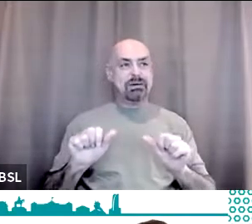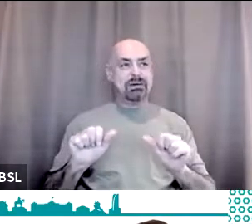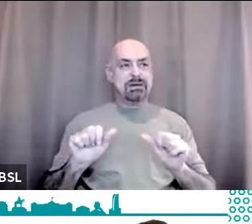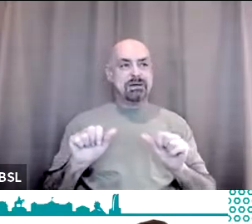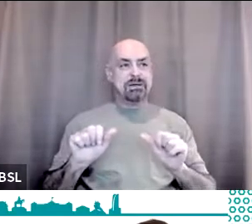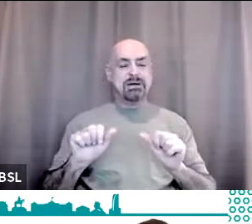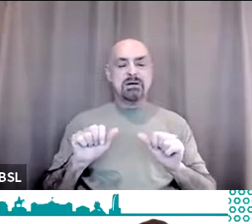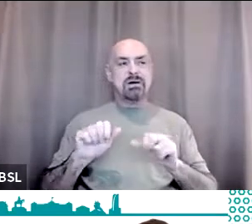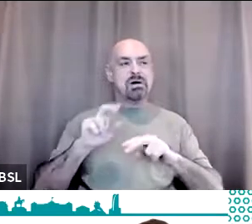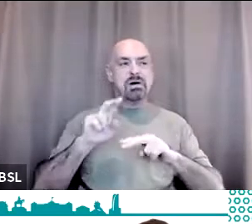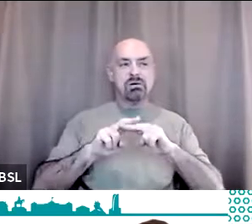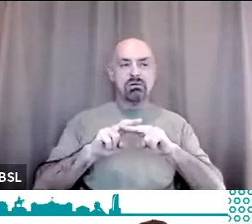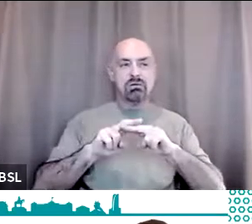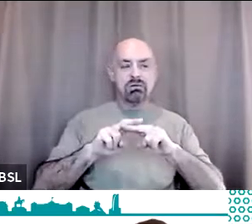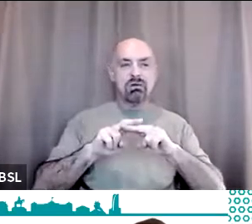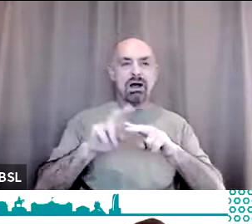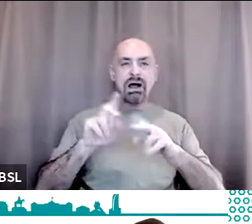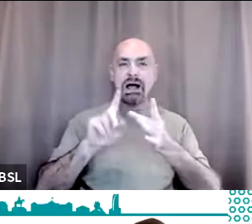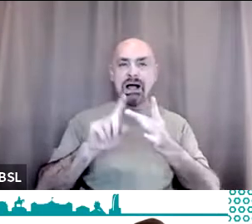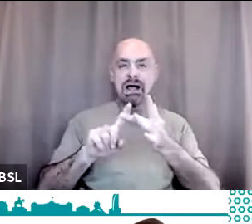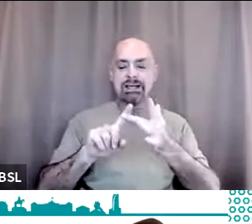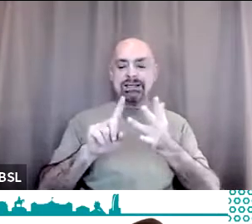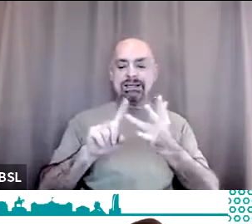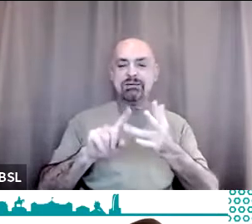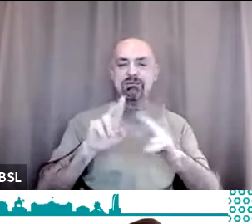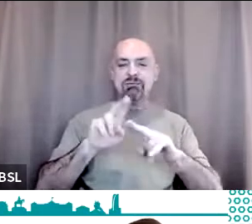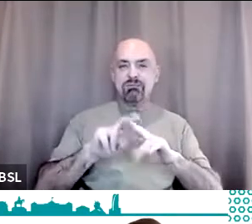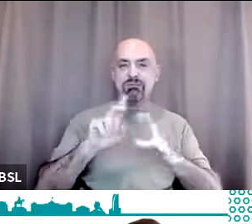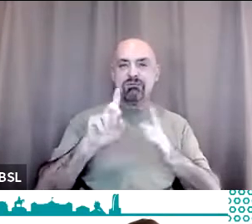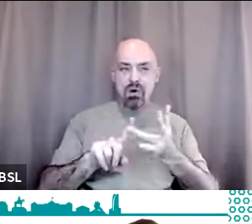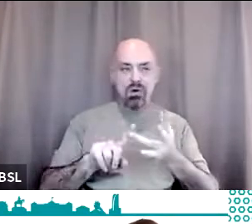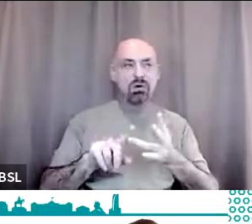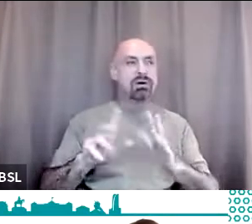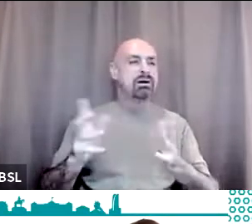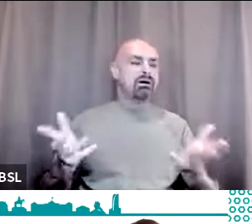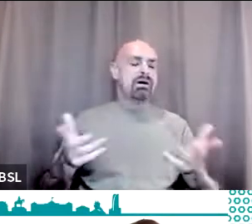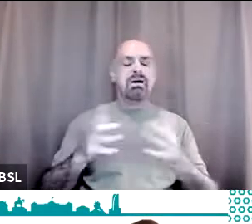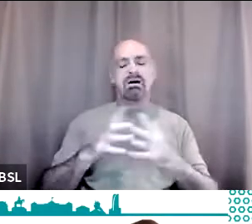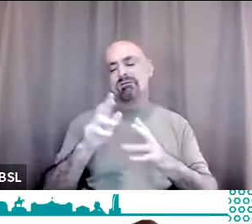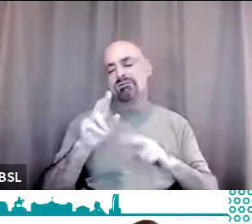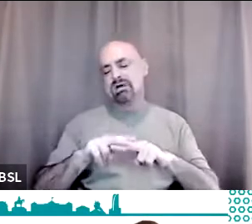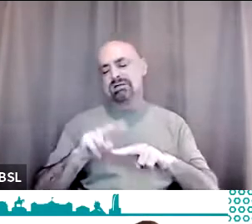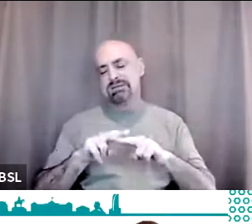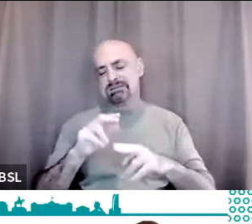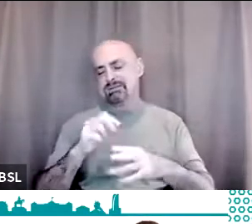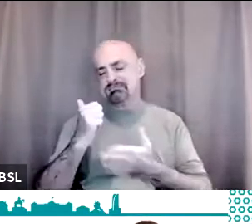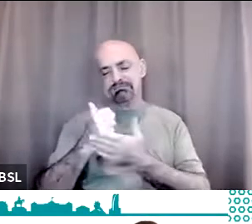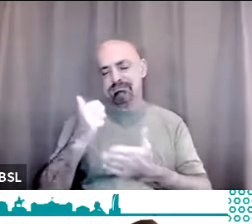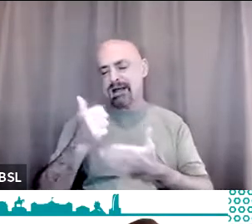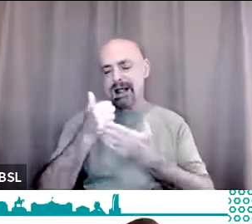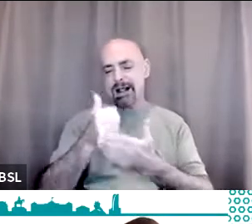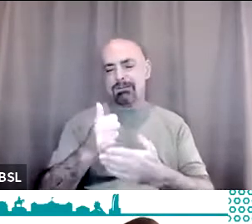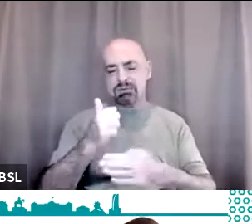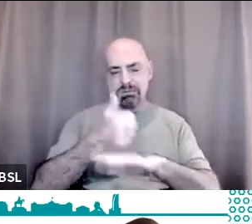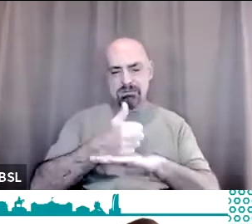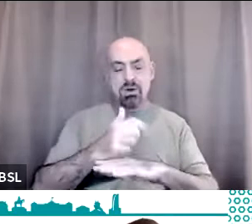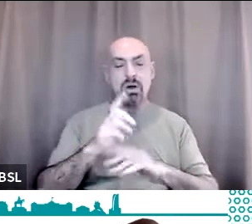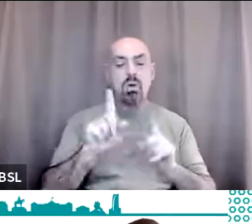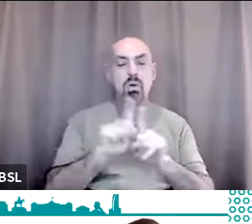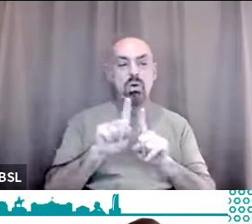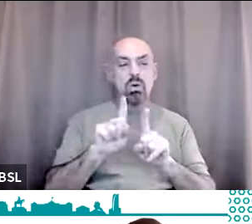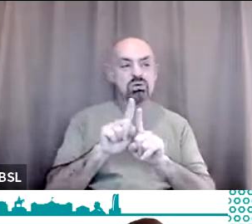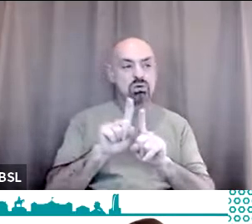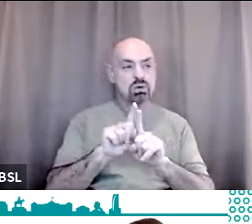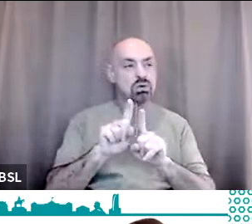our great partner, AIFO, and Francesca has been amazing in helping us to drive this forward. We're delighted also to be able